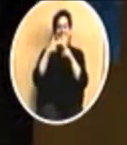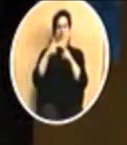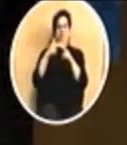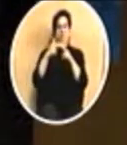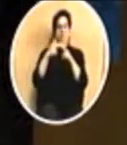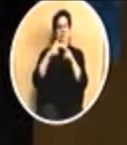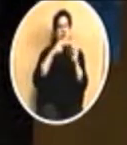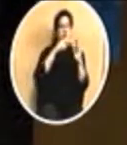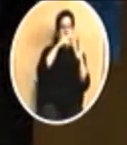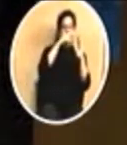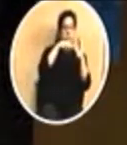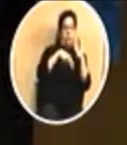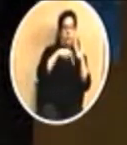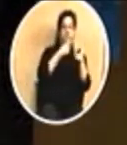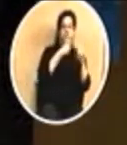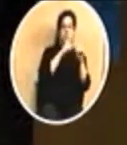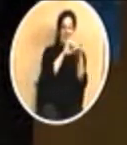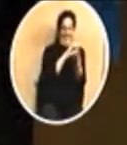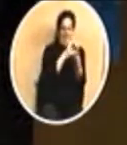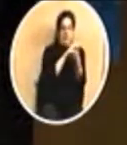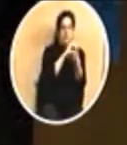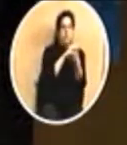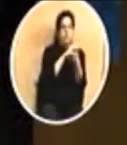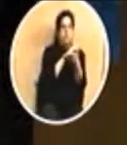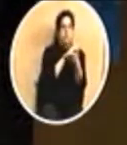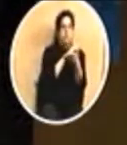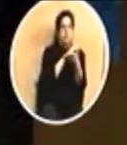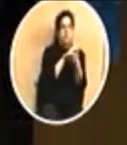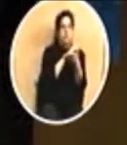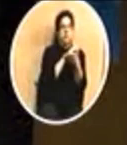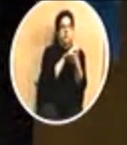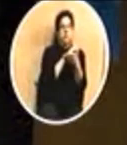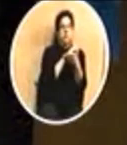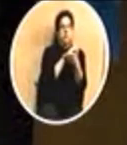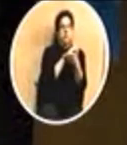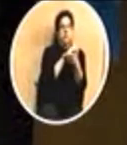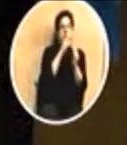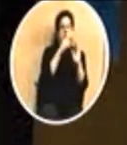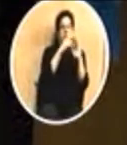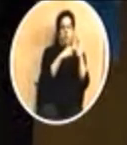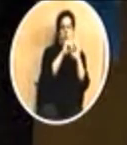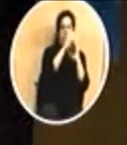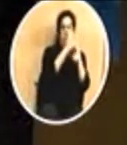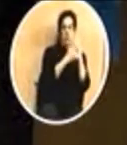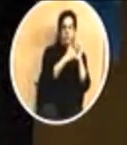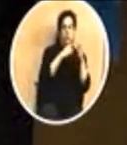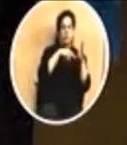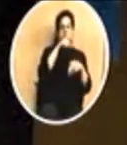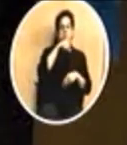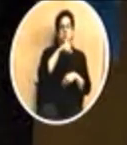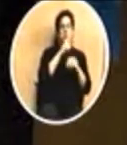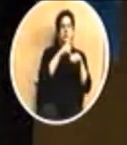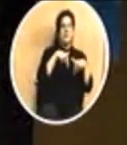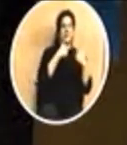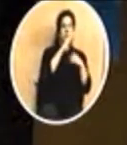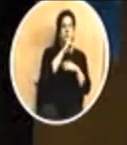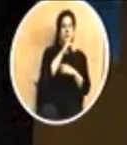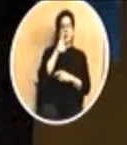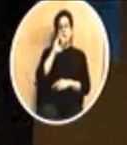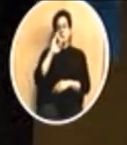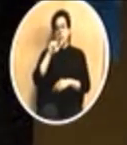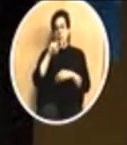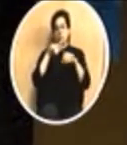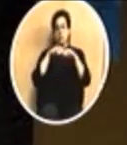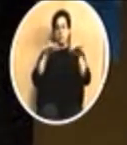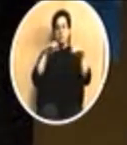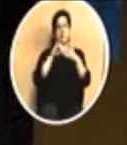going to read from the dictionary, which is according to, this is your rule of law, what you're supposed to live by. Call to the public